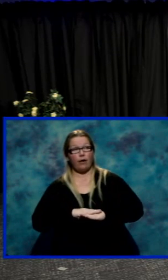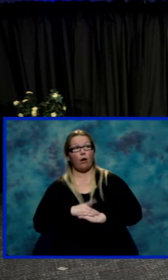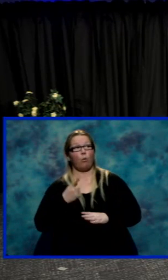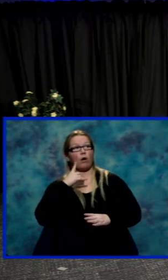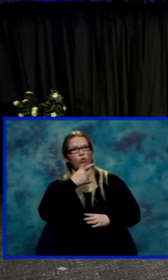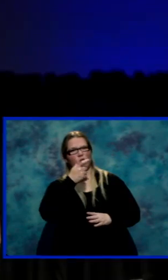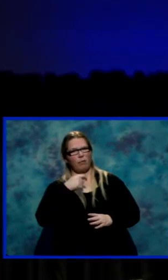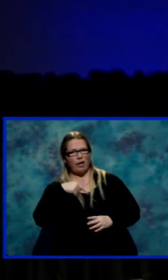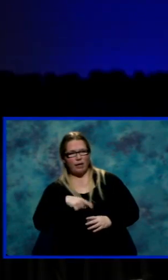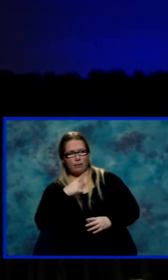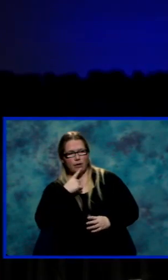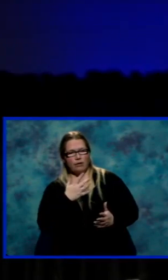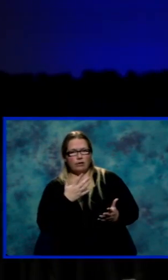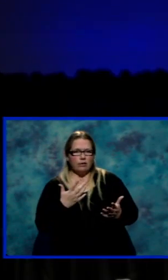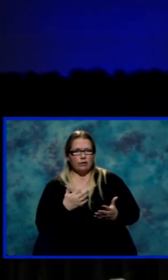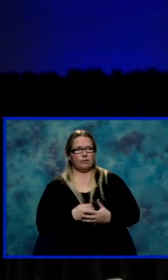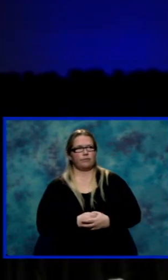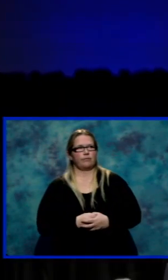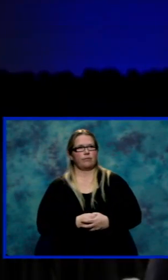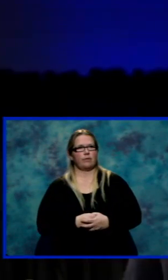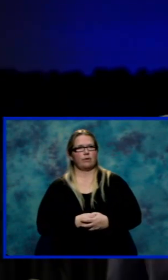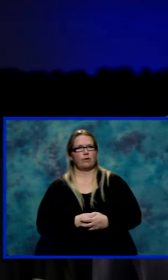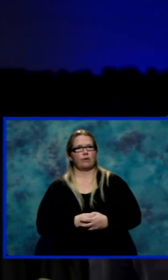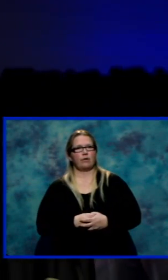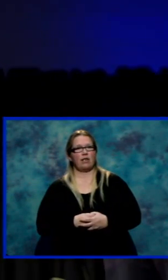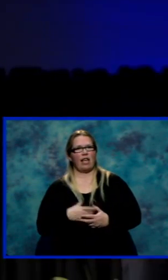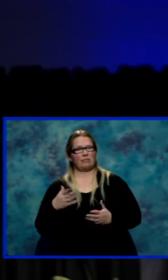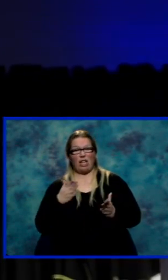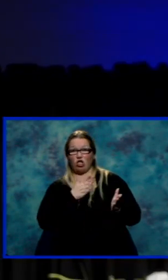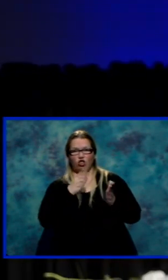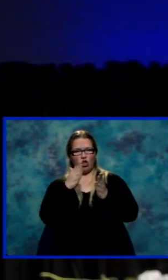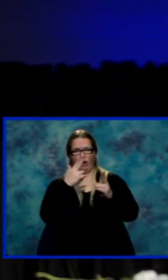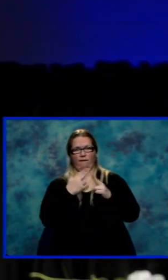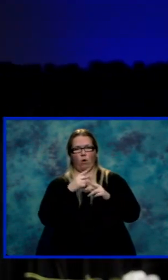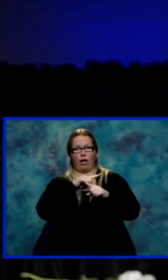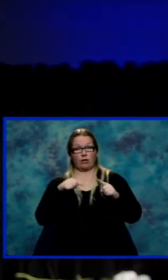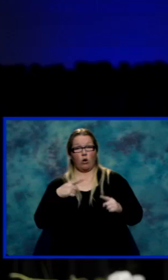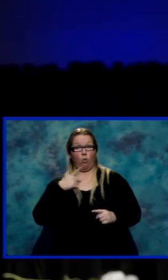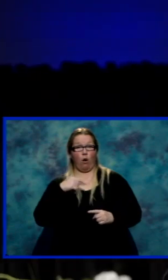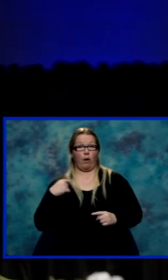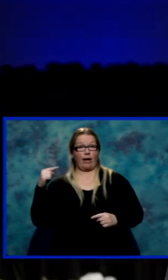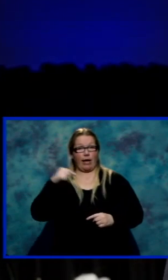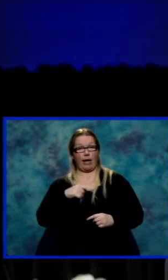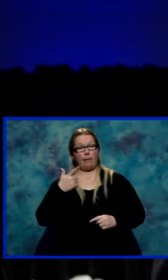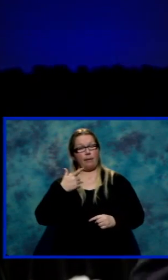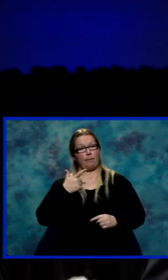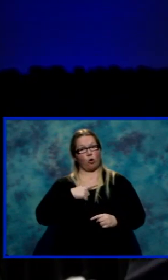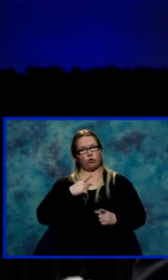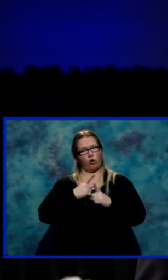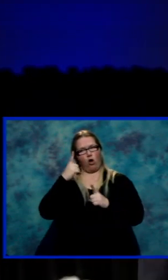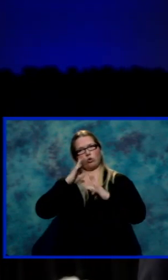a bit of a tear. Very much so. It's actually been quite a journey for us, and the reason we're coming is we believe God's calling us.